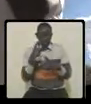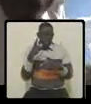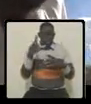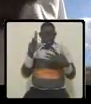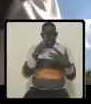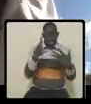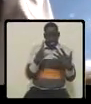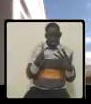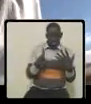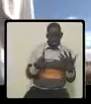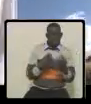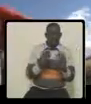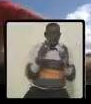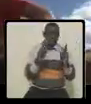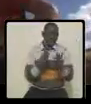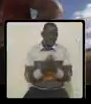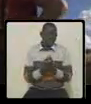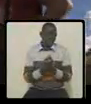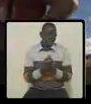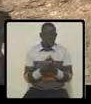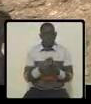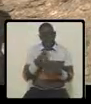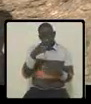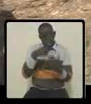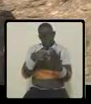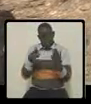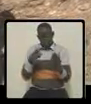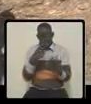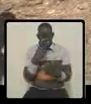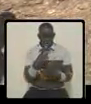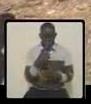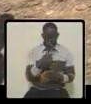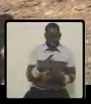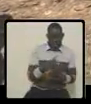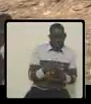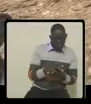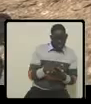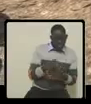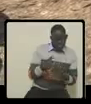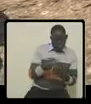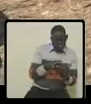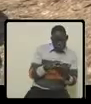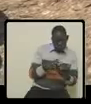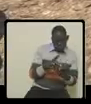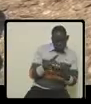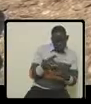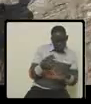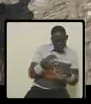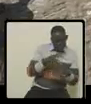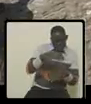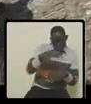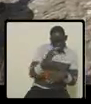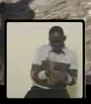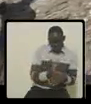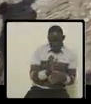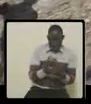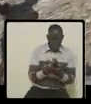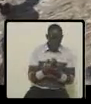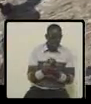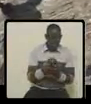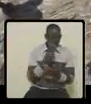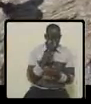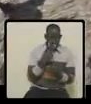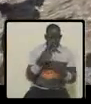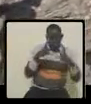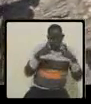cool. Let's do that. Yes, that's actually alright. But you can see here that the layers, some of them are actually slightly bent. Jason,